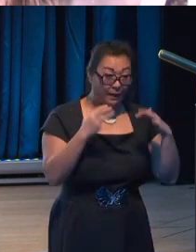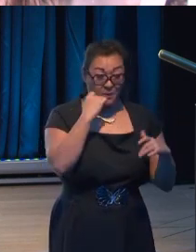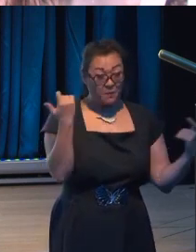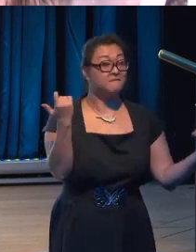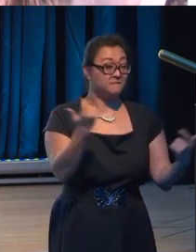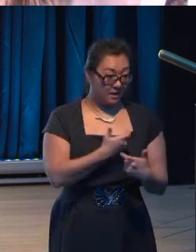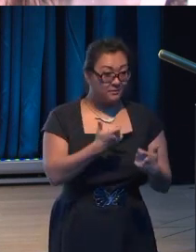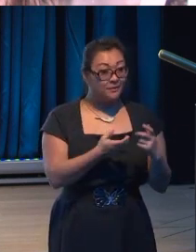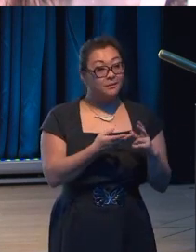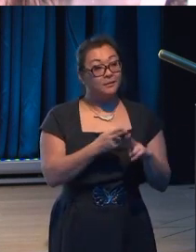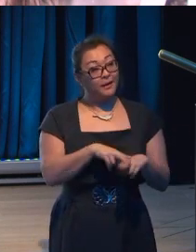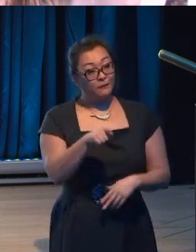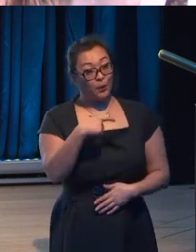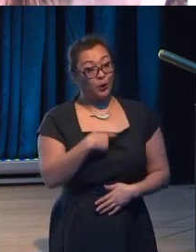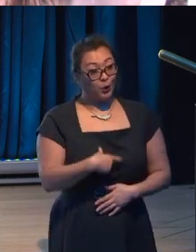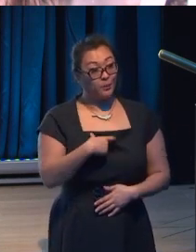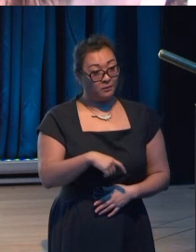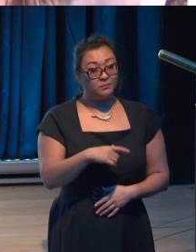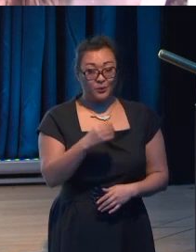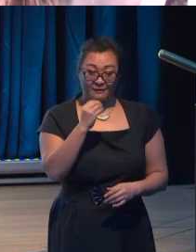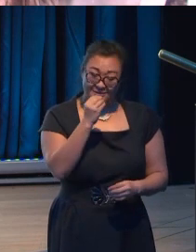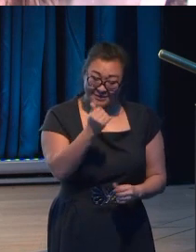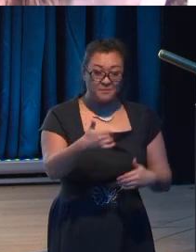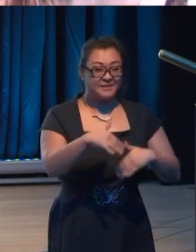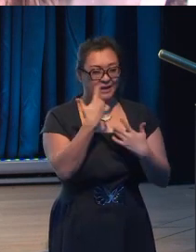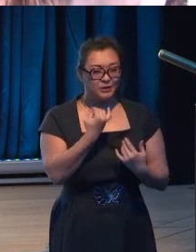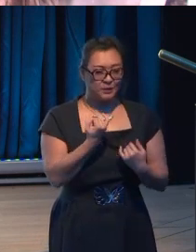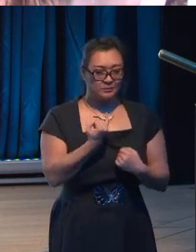human, you're going to have days when you doubt yourself and when imposter syndrome kicks